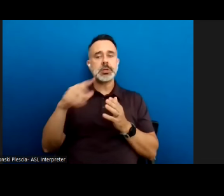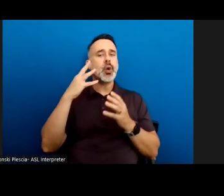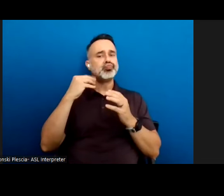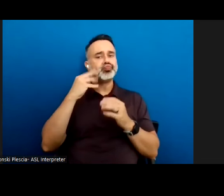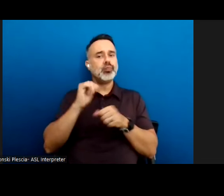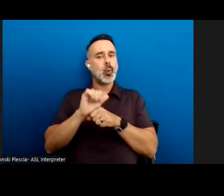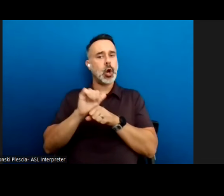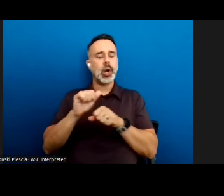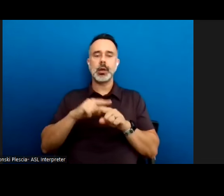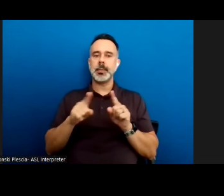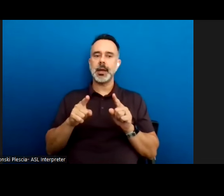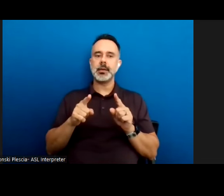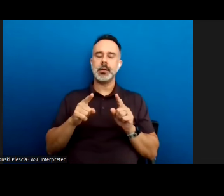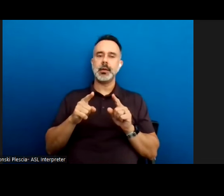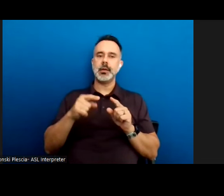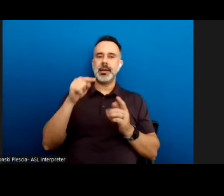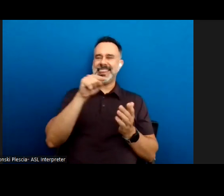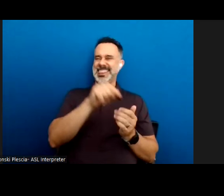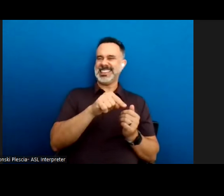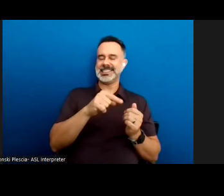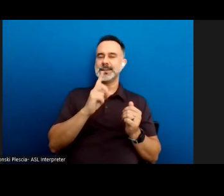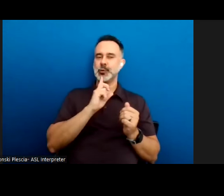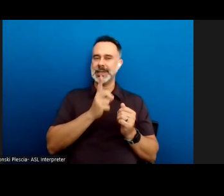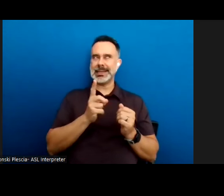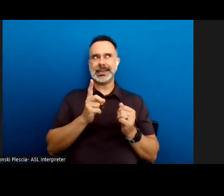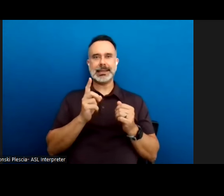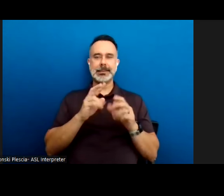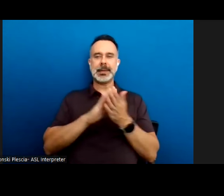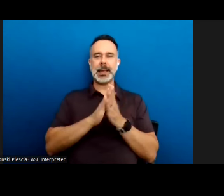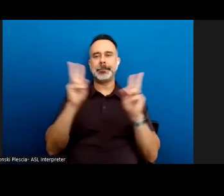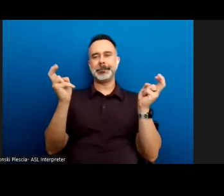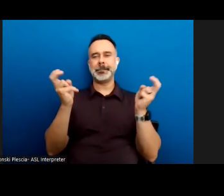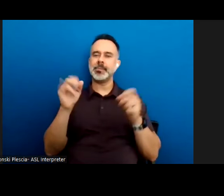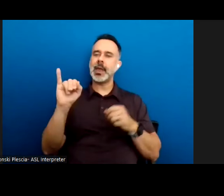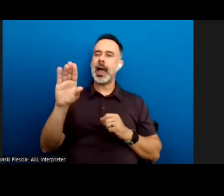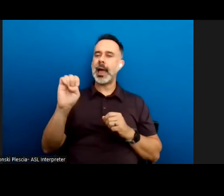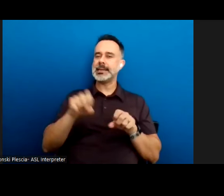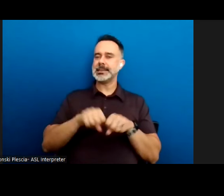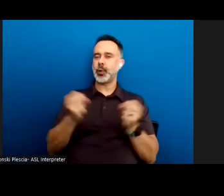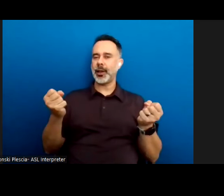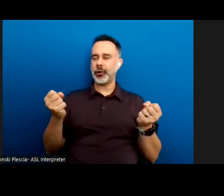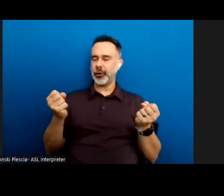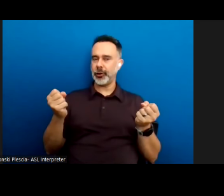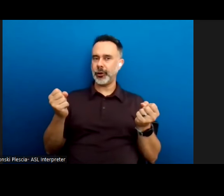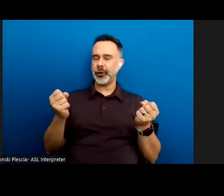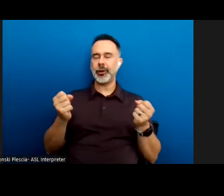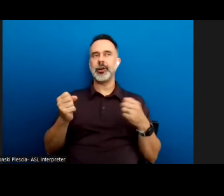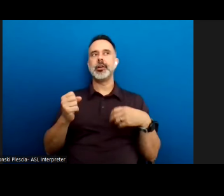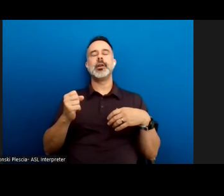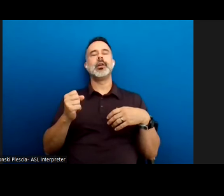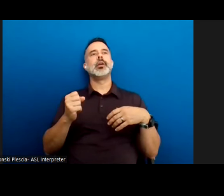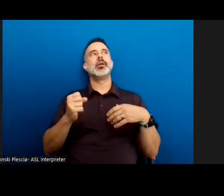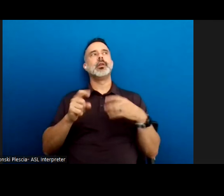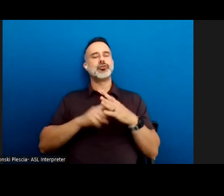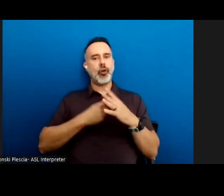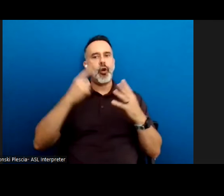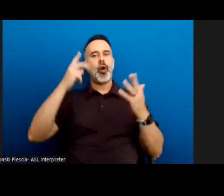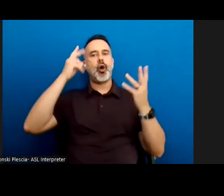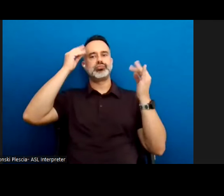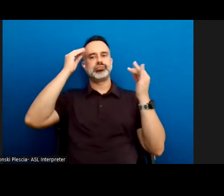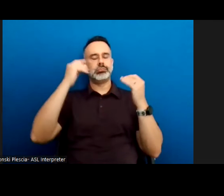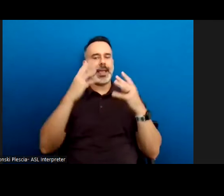what you might call an icebreaker, just getting them into the thought process and drawing them in to think about